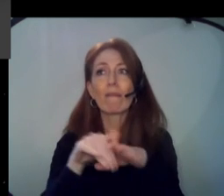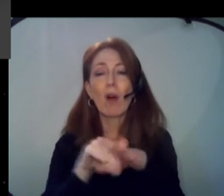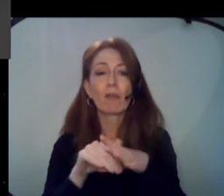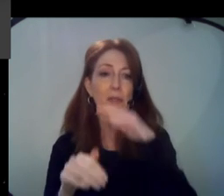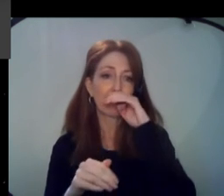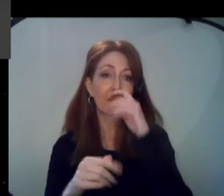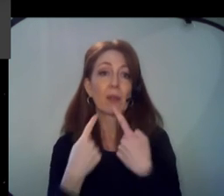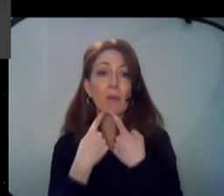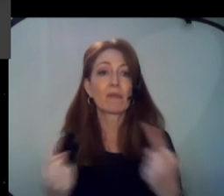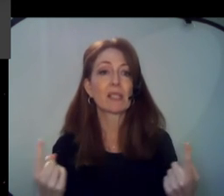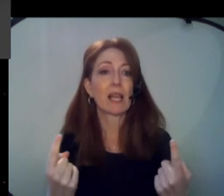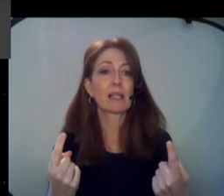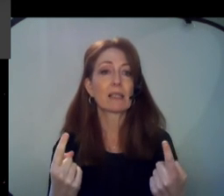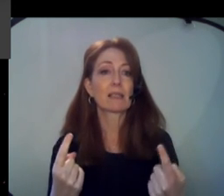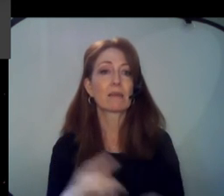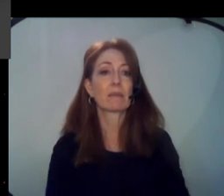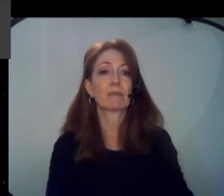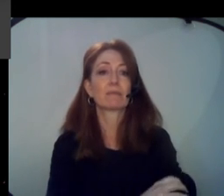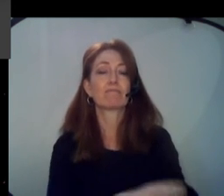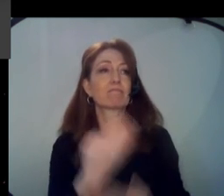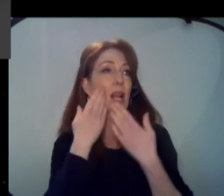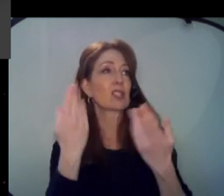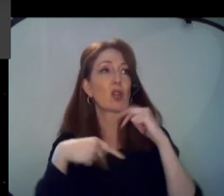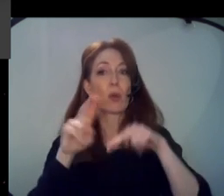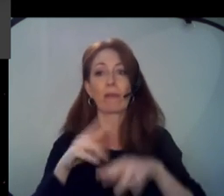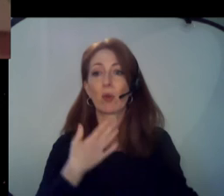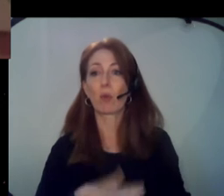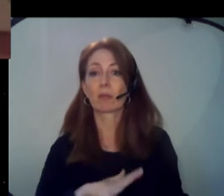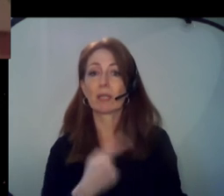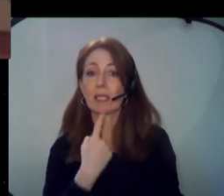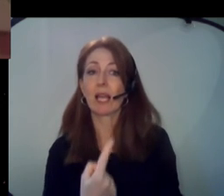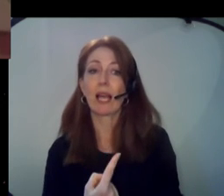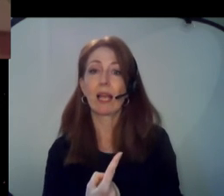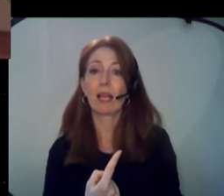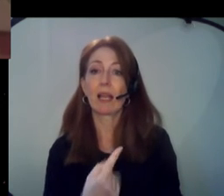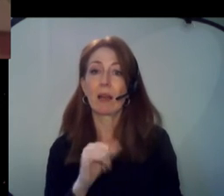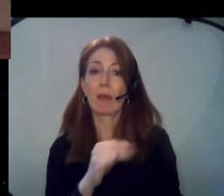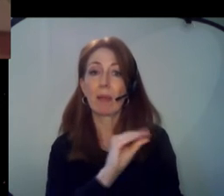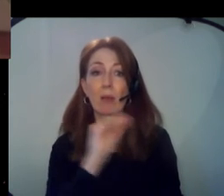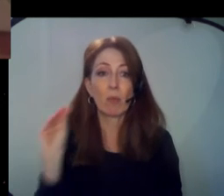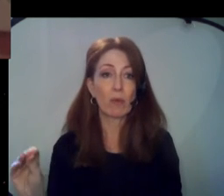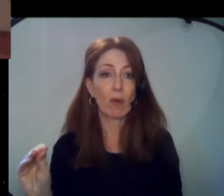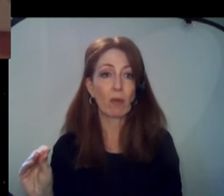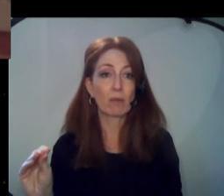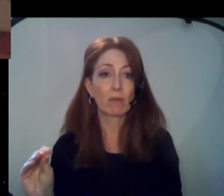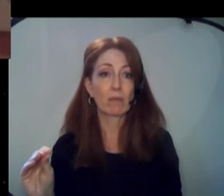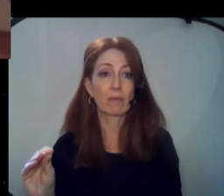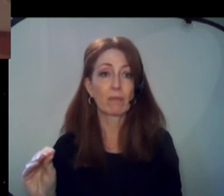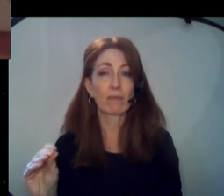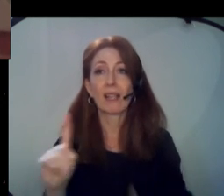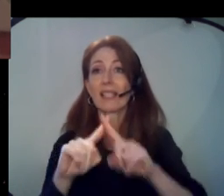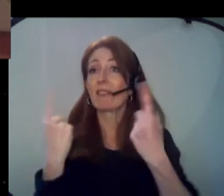we've mentioned a couple. I don't know if you wanted to touch on any others or if I should perhaps move on to a different sort of